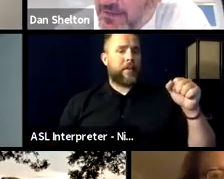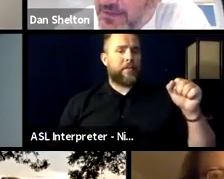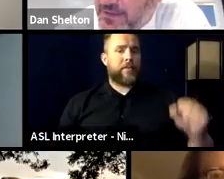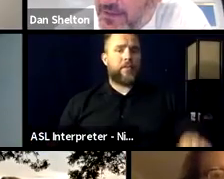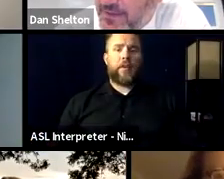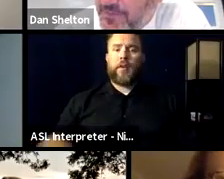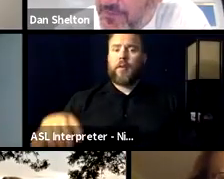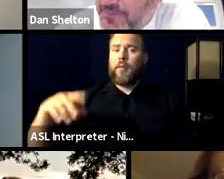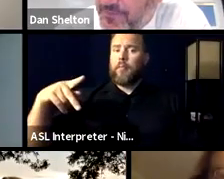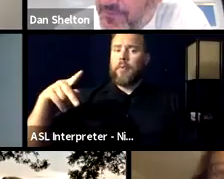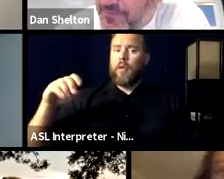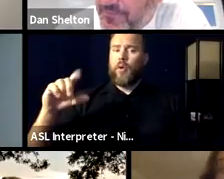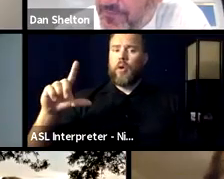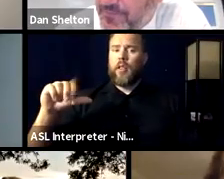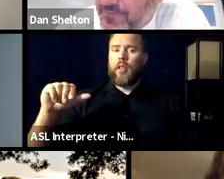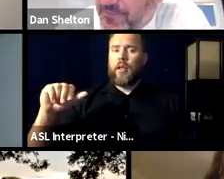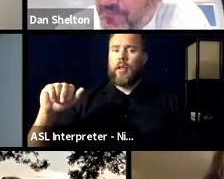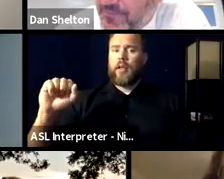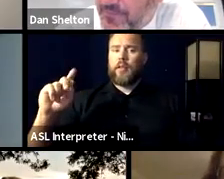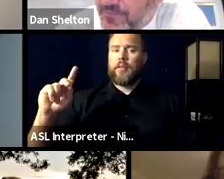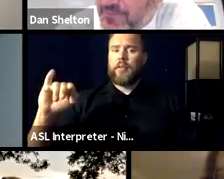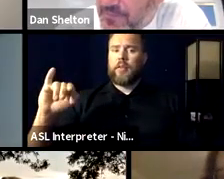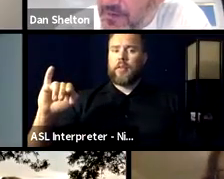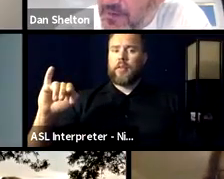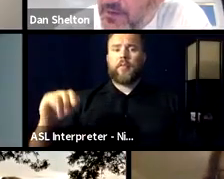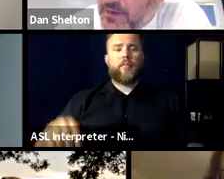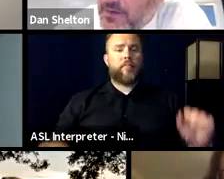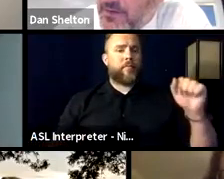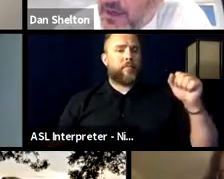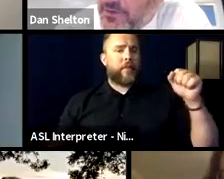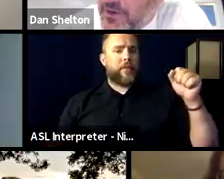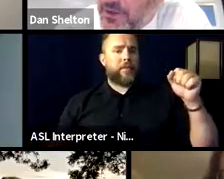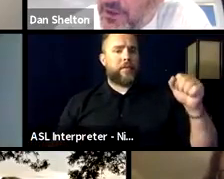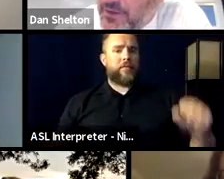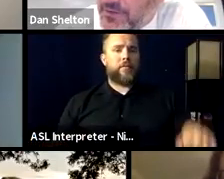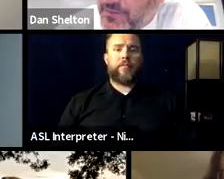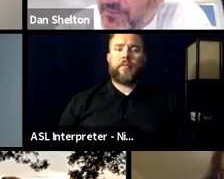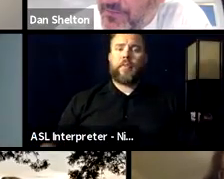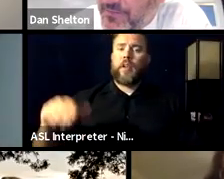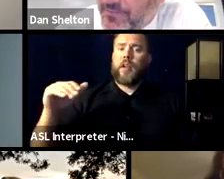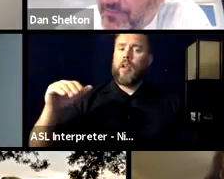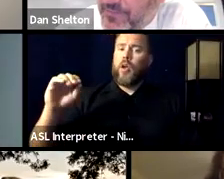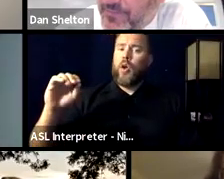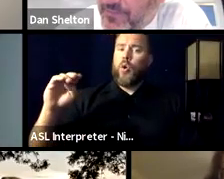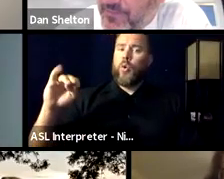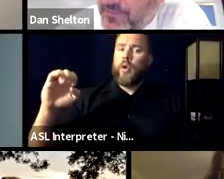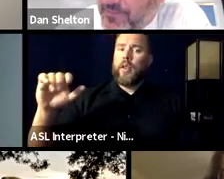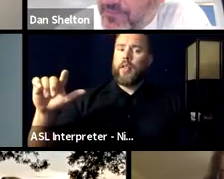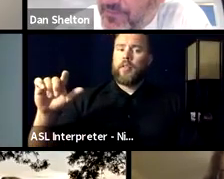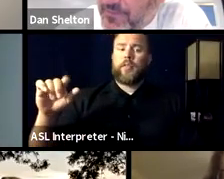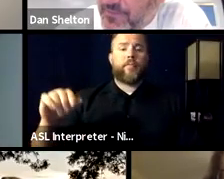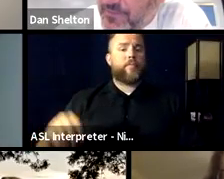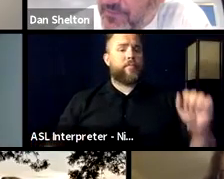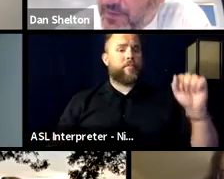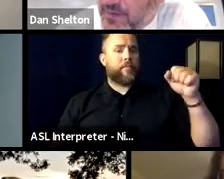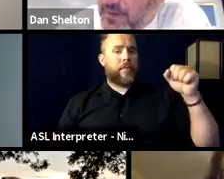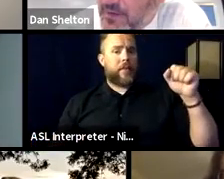Mr. Pulaski, Fred Pulaski, yes. Dr. O'Neill, Claire O'Neill, yes.